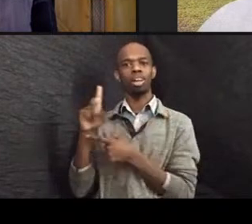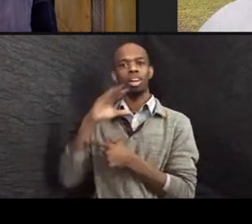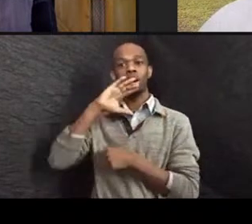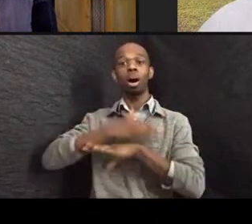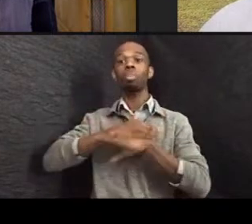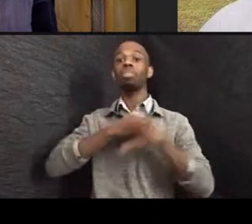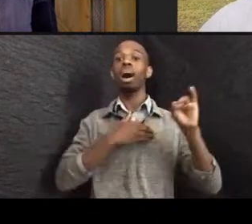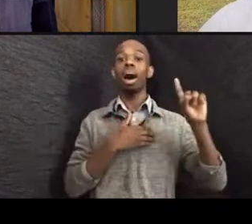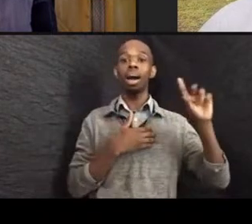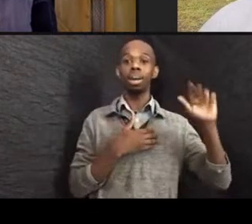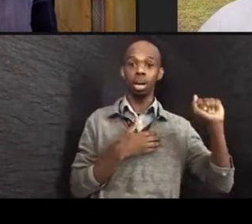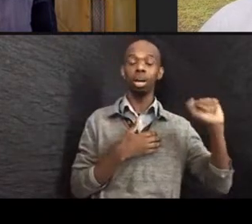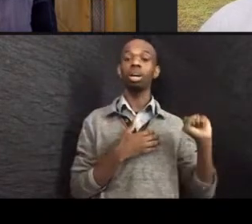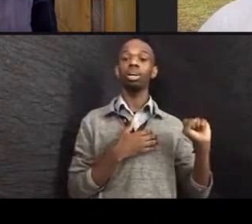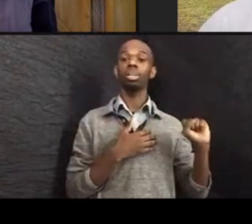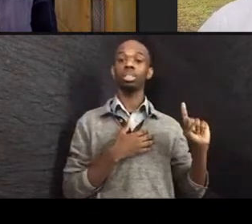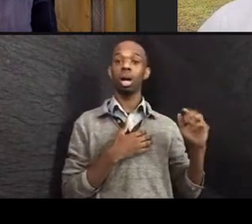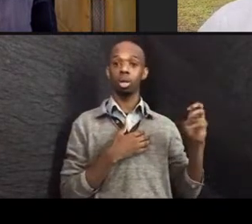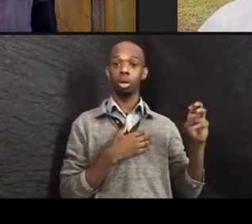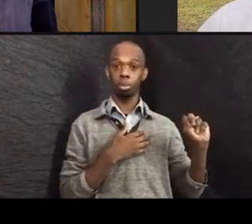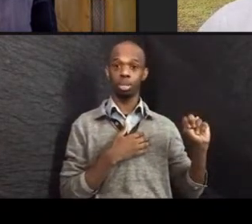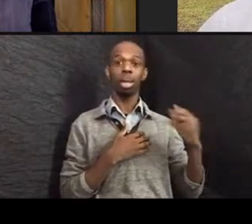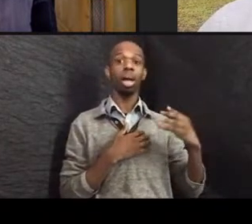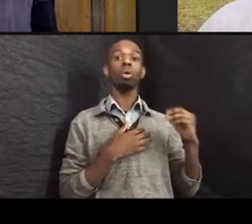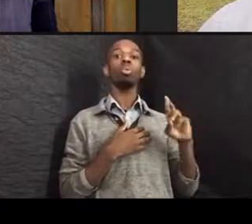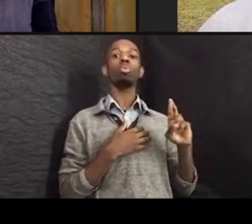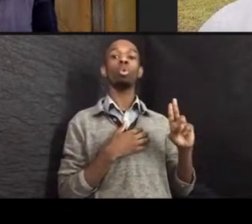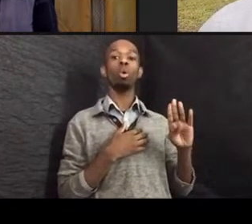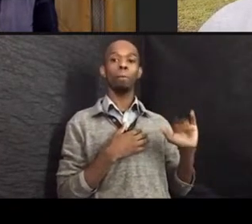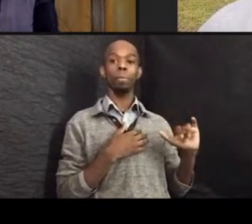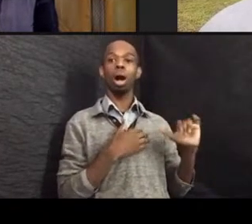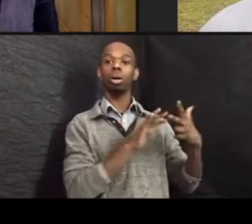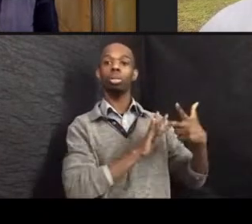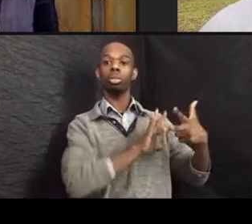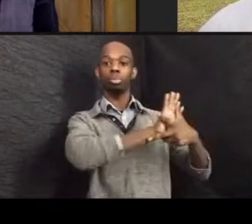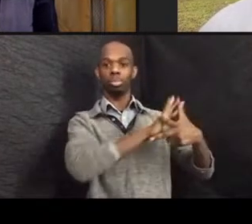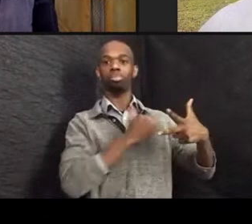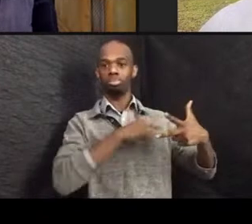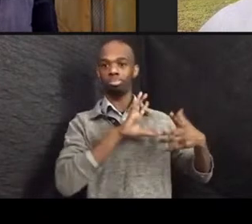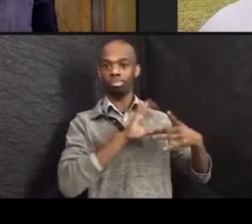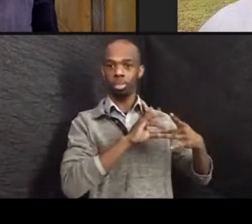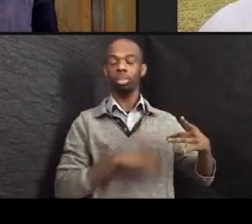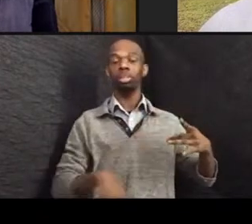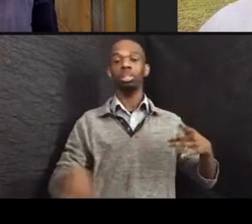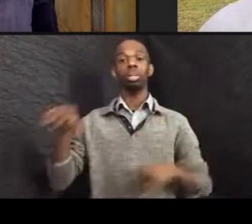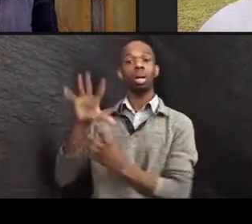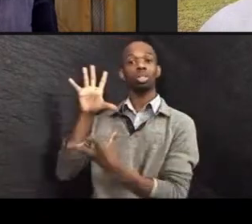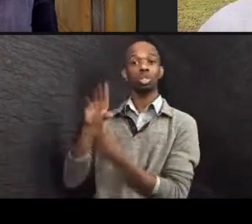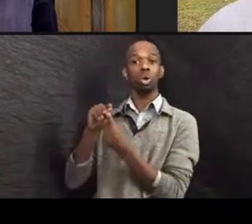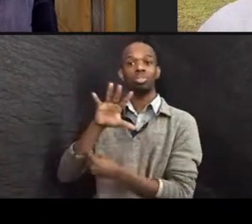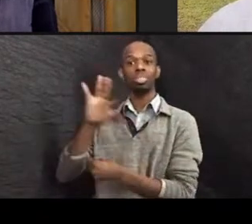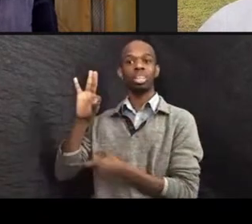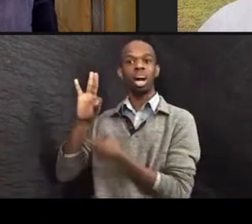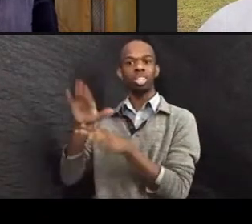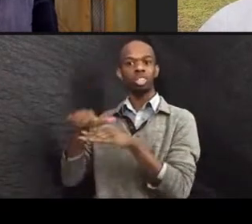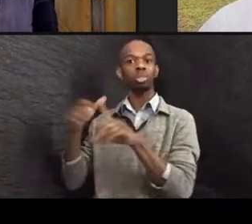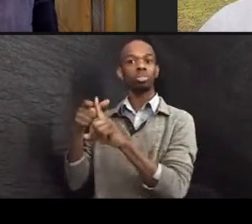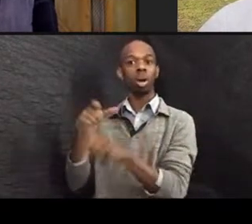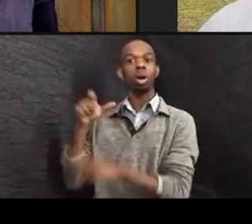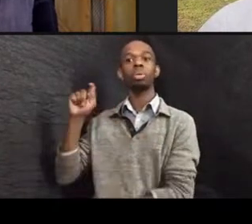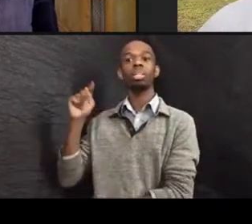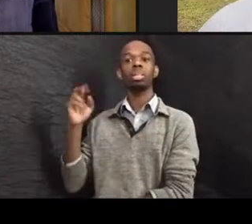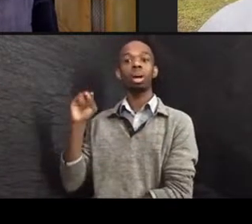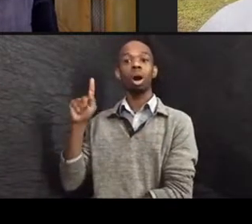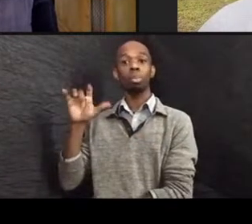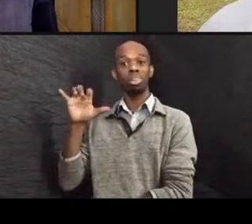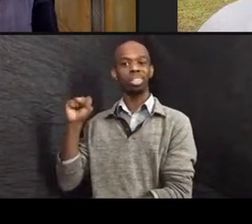granddaughter of Solomon Golson and Ruby Chapman, and one of 9 children by Theophilus Warren, my 95-year-old